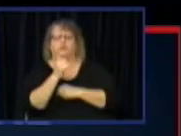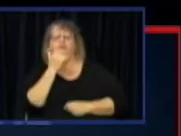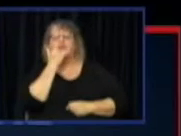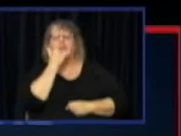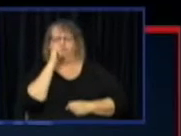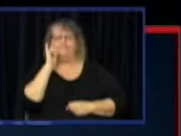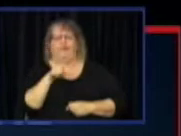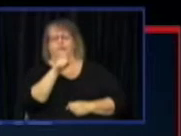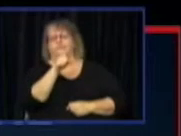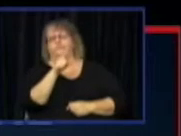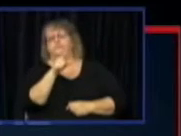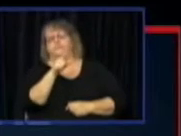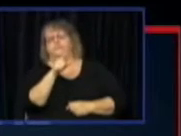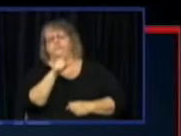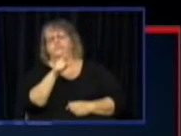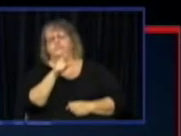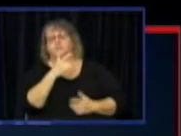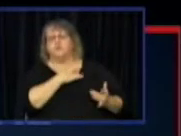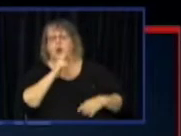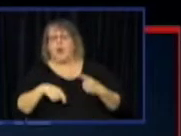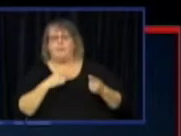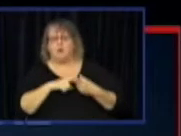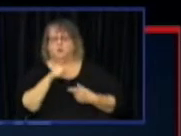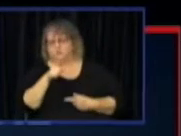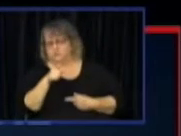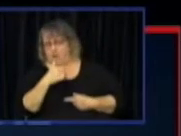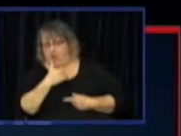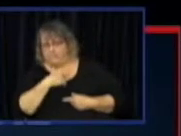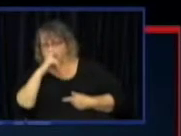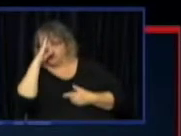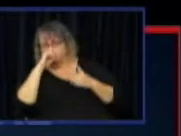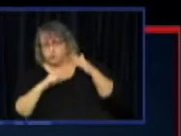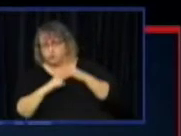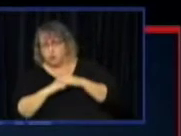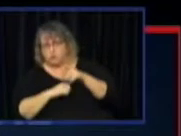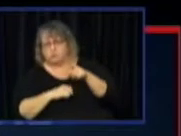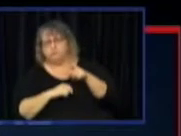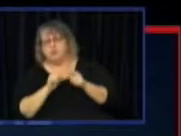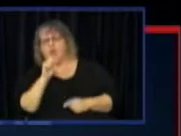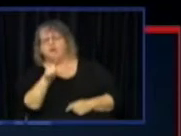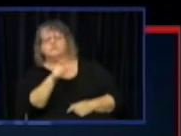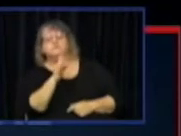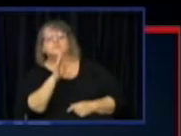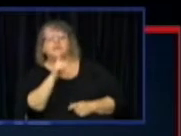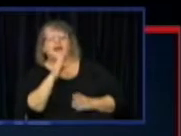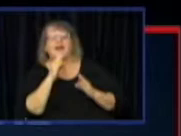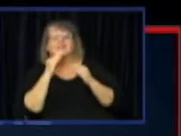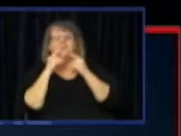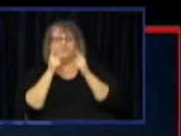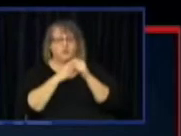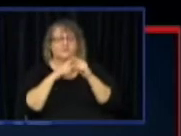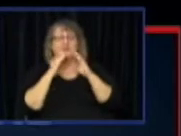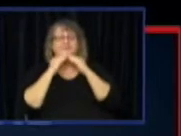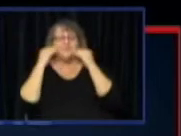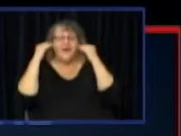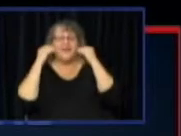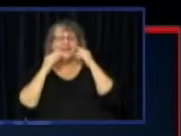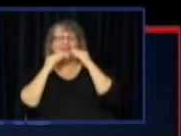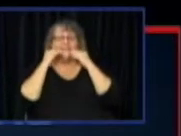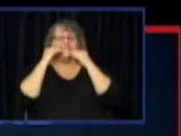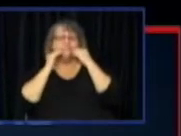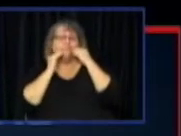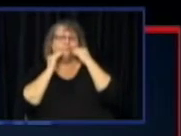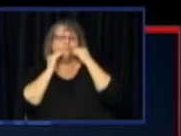general public, if you're concerned about someone having signs of a stroke, ask the person to smile and look for a facial droop on one